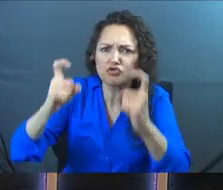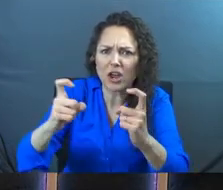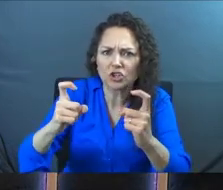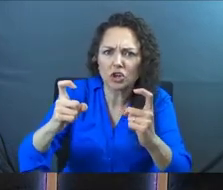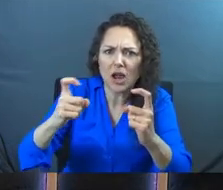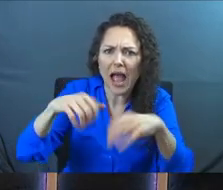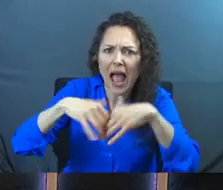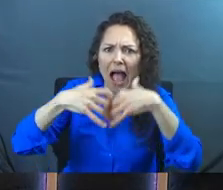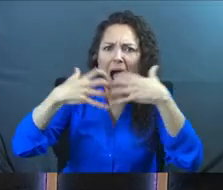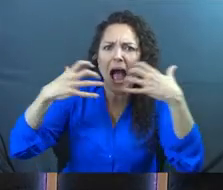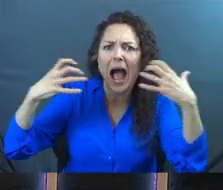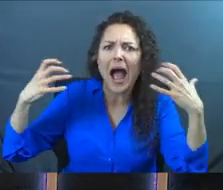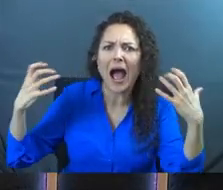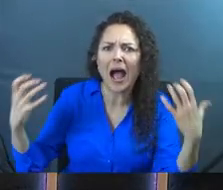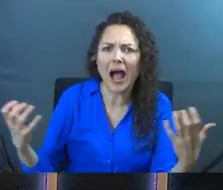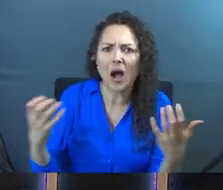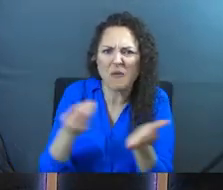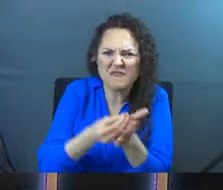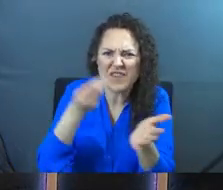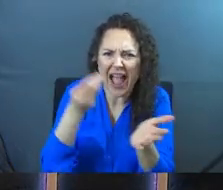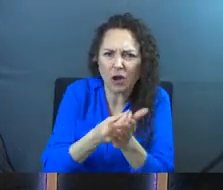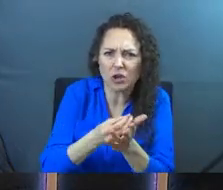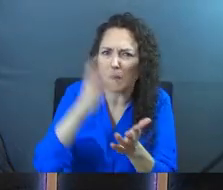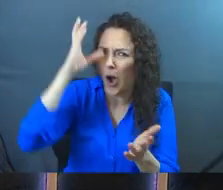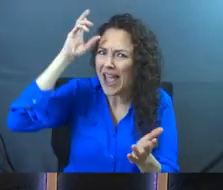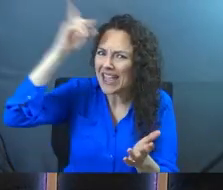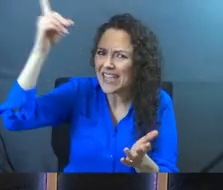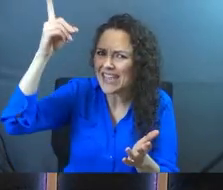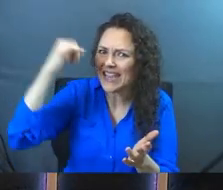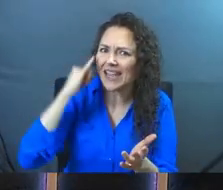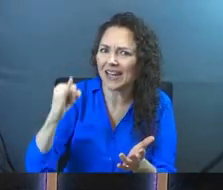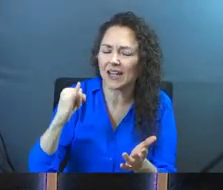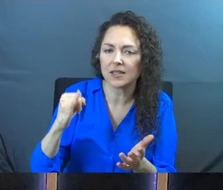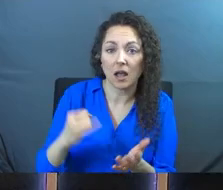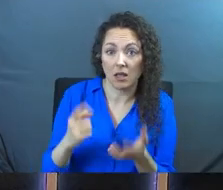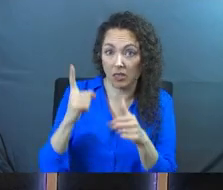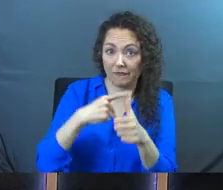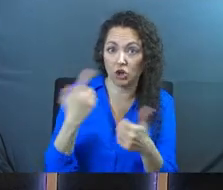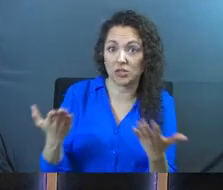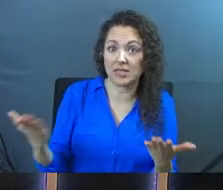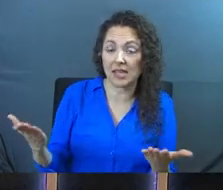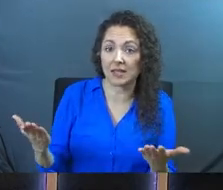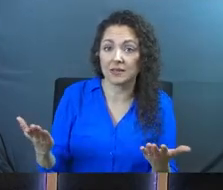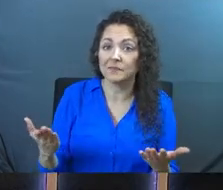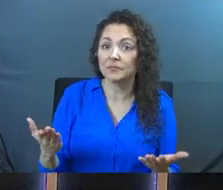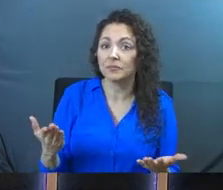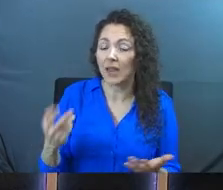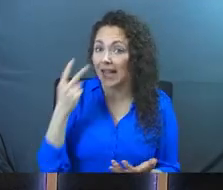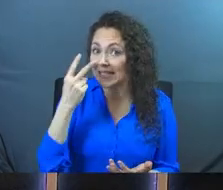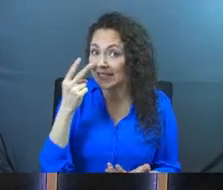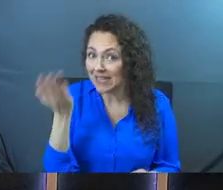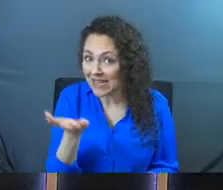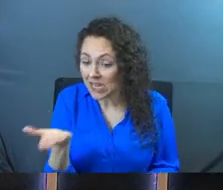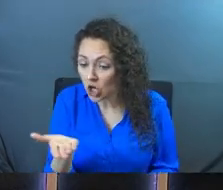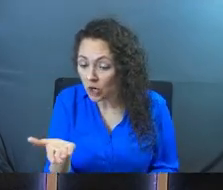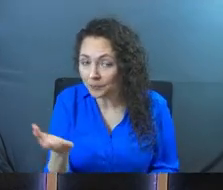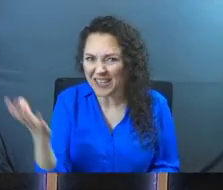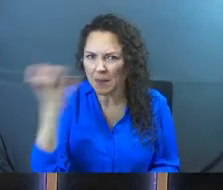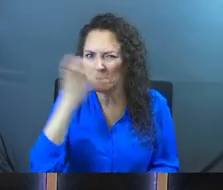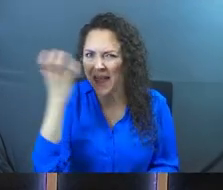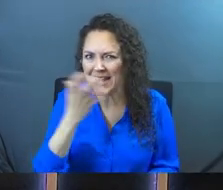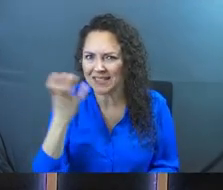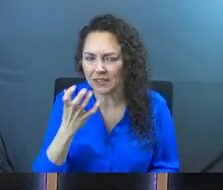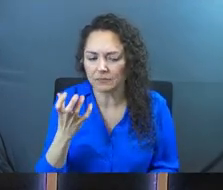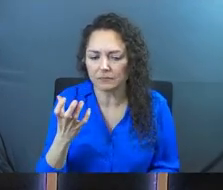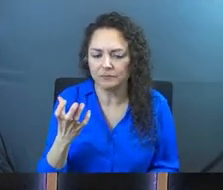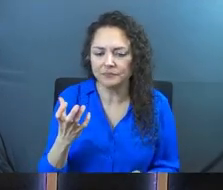how valuable it is. So the first thing to say here that I think is amazing, and that I don't think was lost on Jesus when he said this